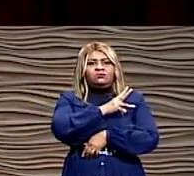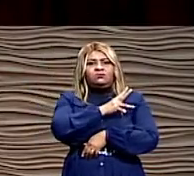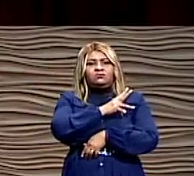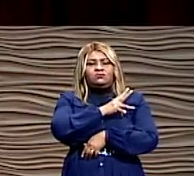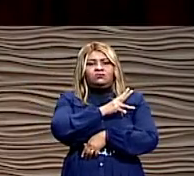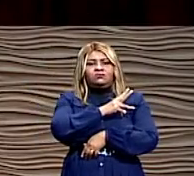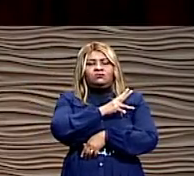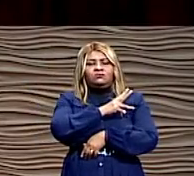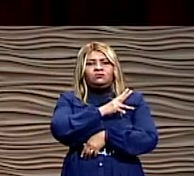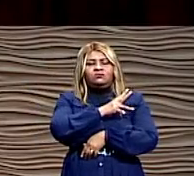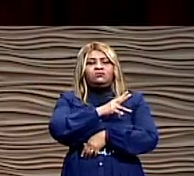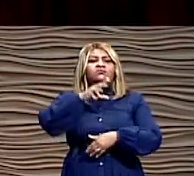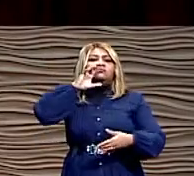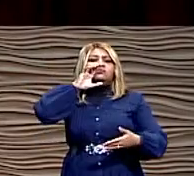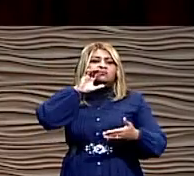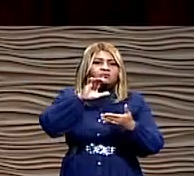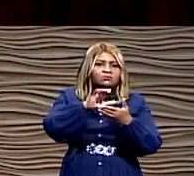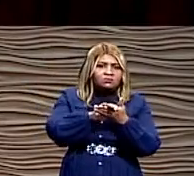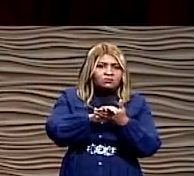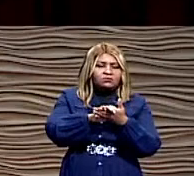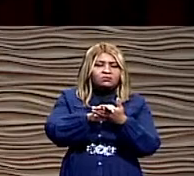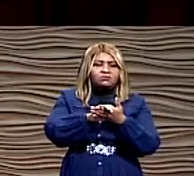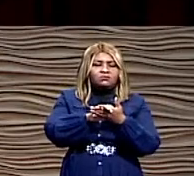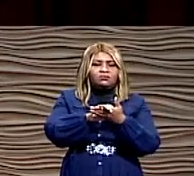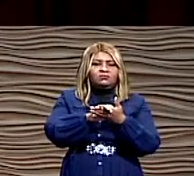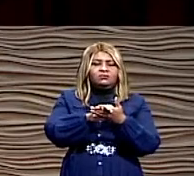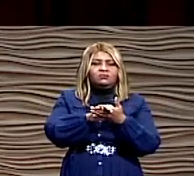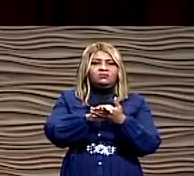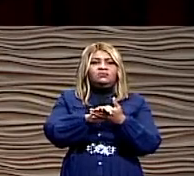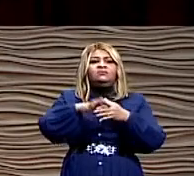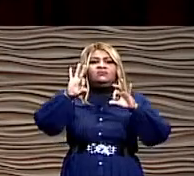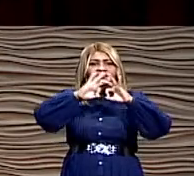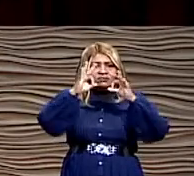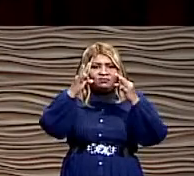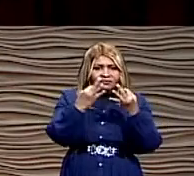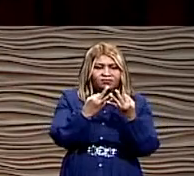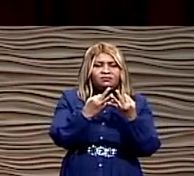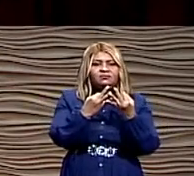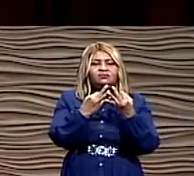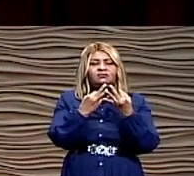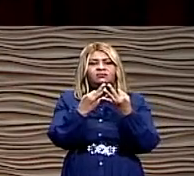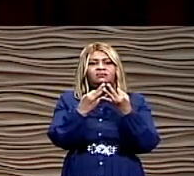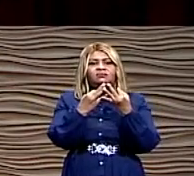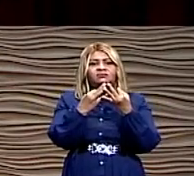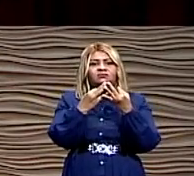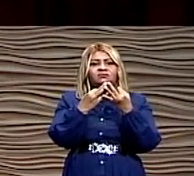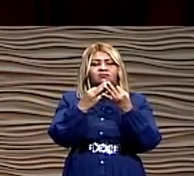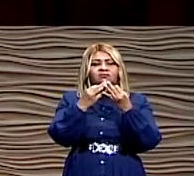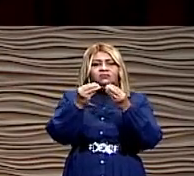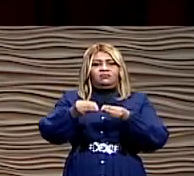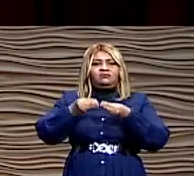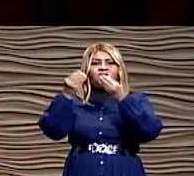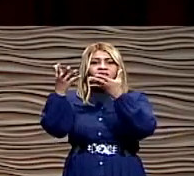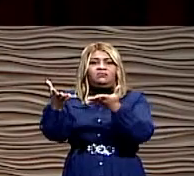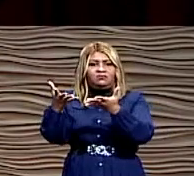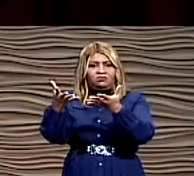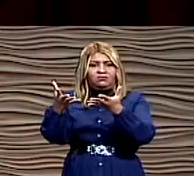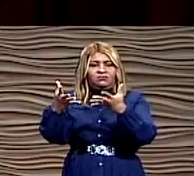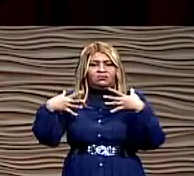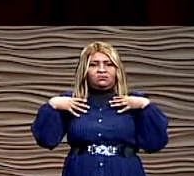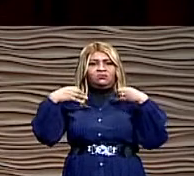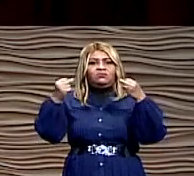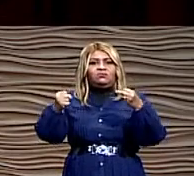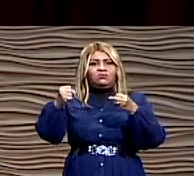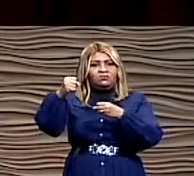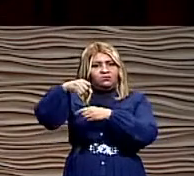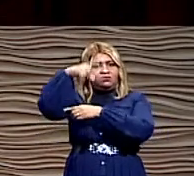West, his wife, Sister Sherita West, and their family. Provide them the strength and